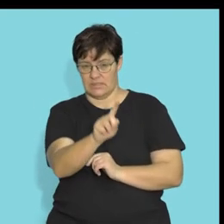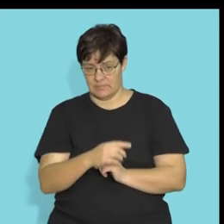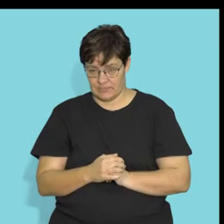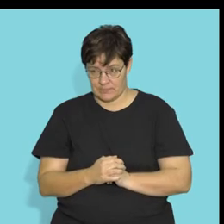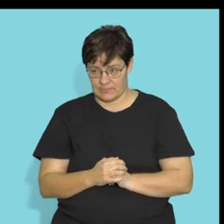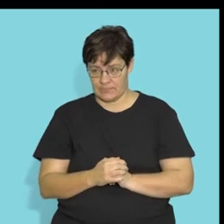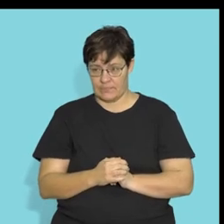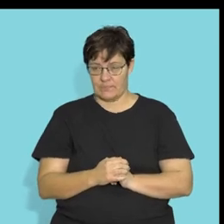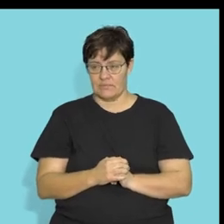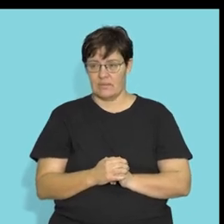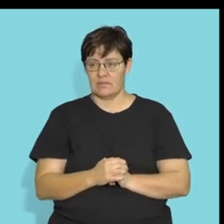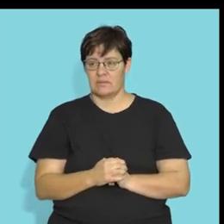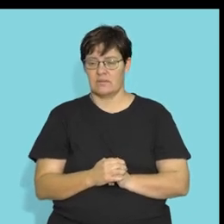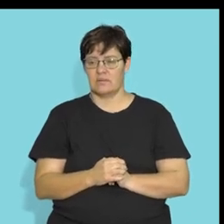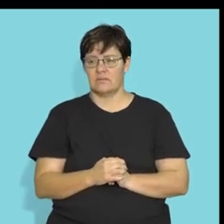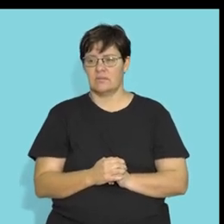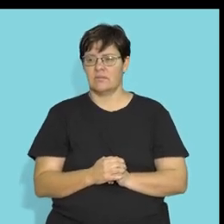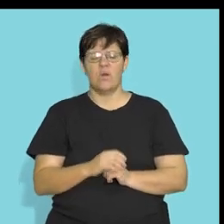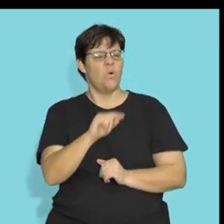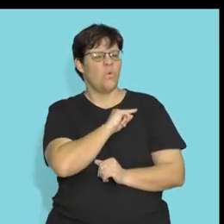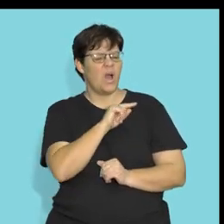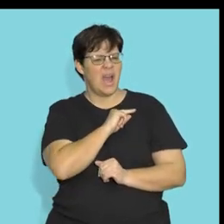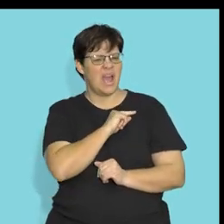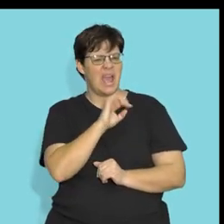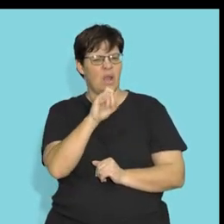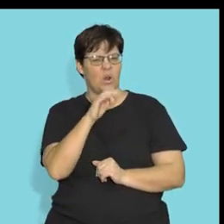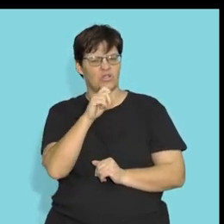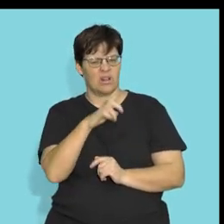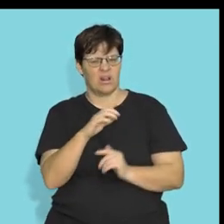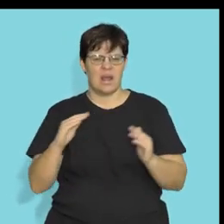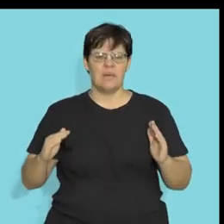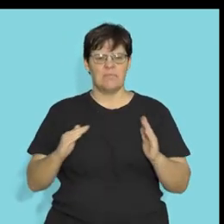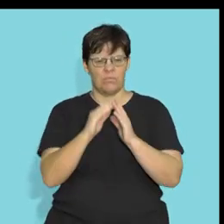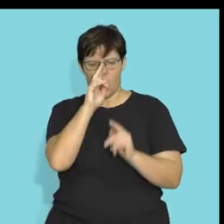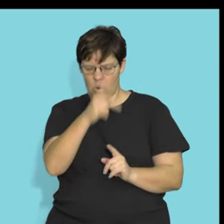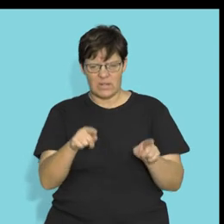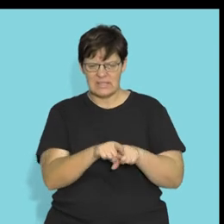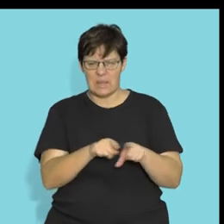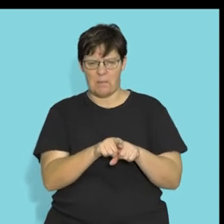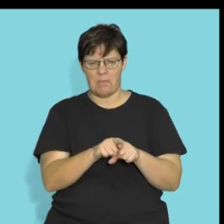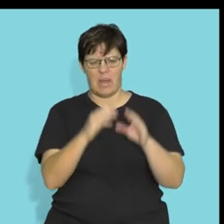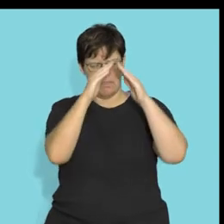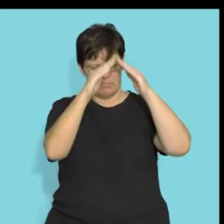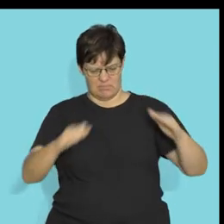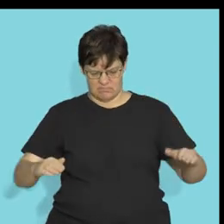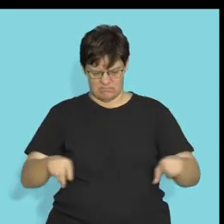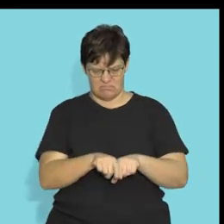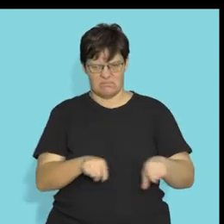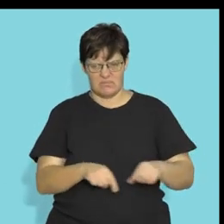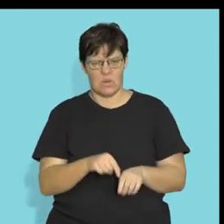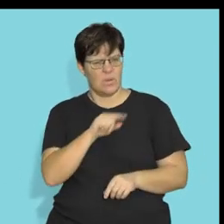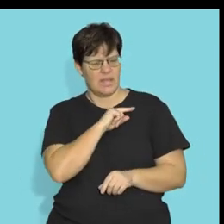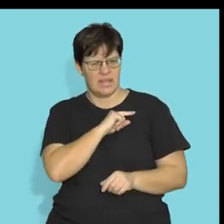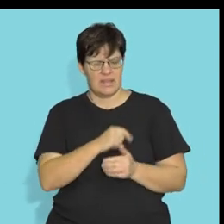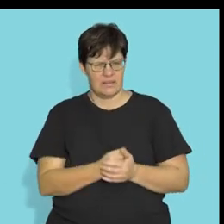represents. So why are ecological pyramids shaped as a pyramid? So essentially, why is it that we have